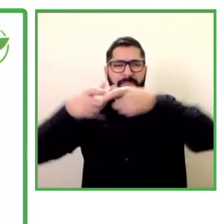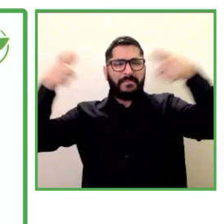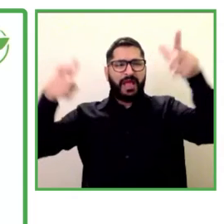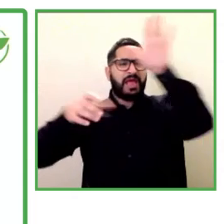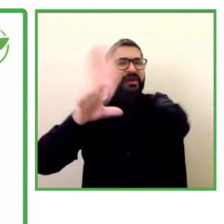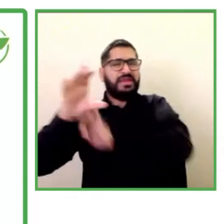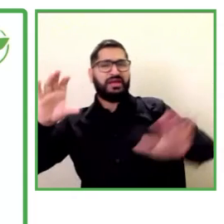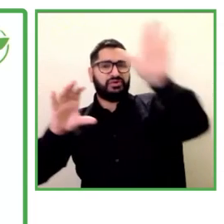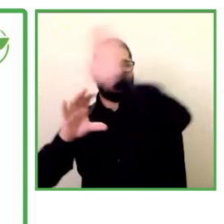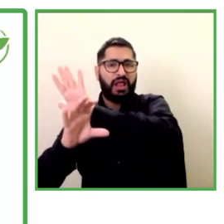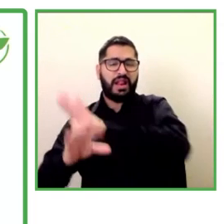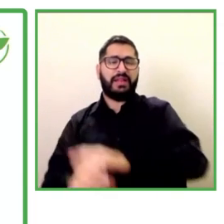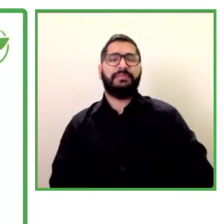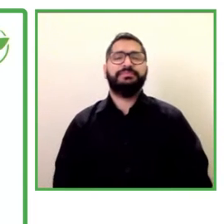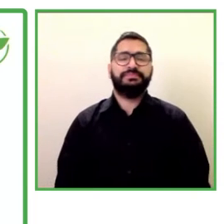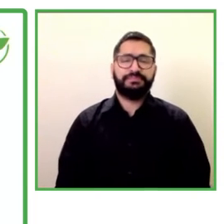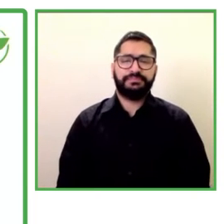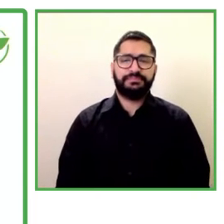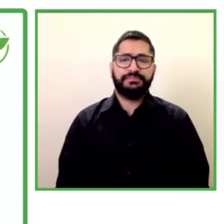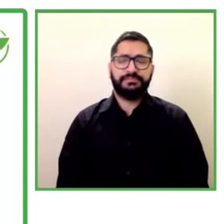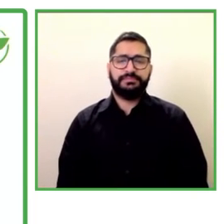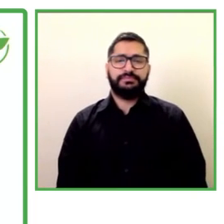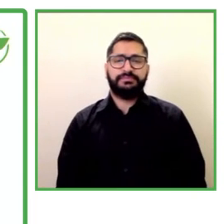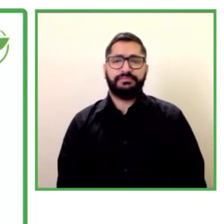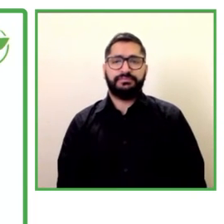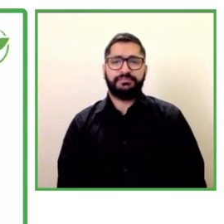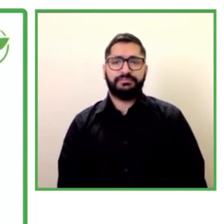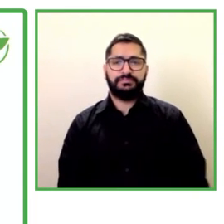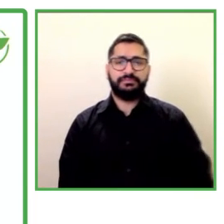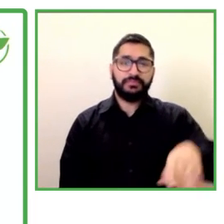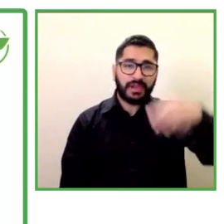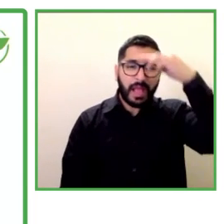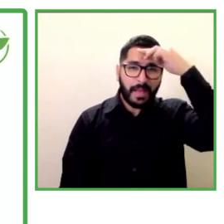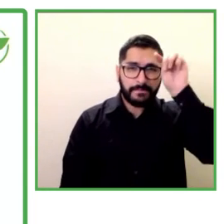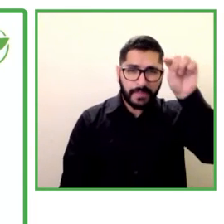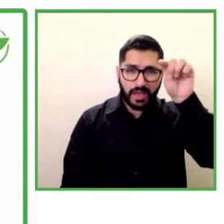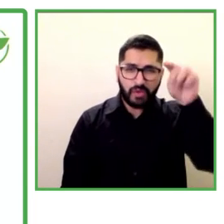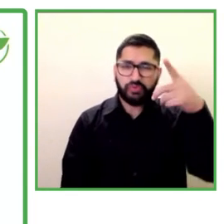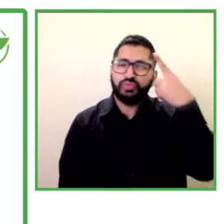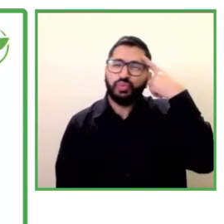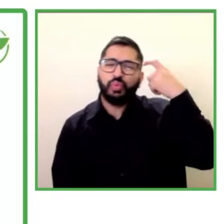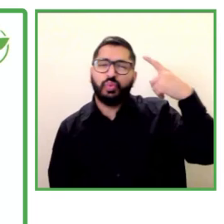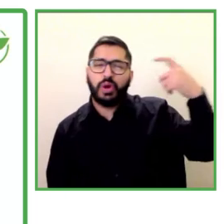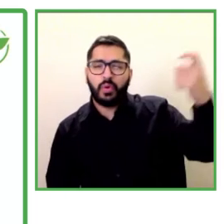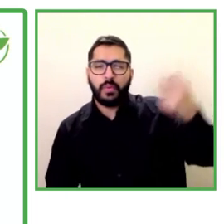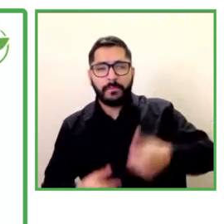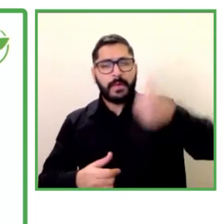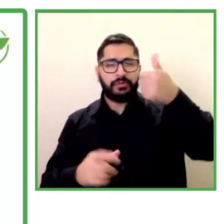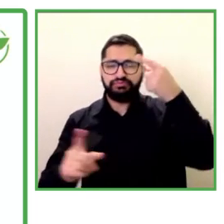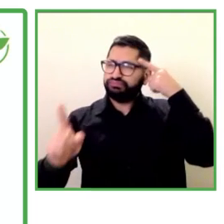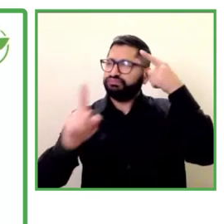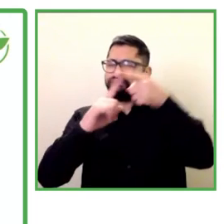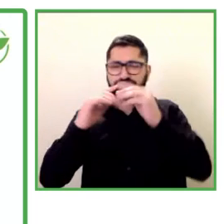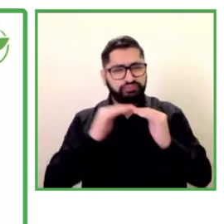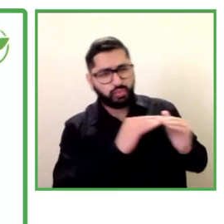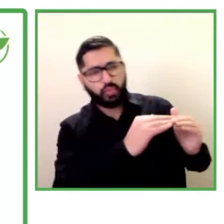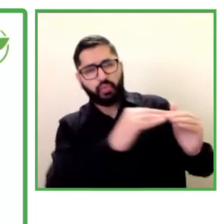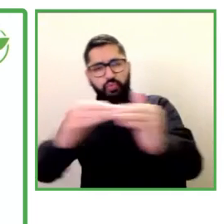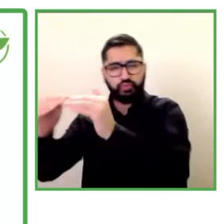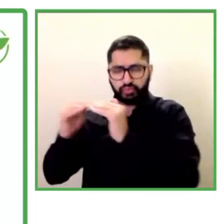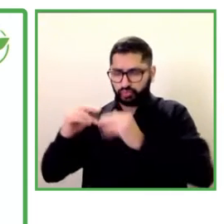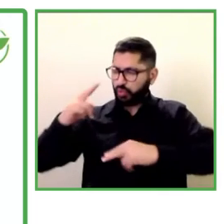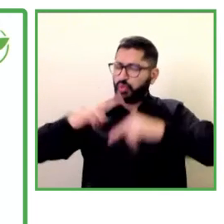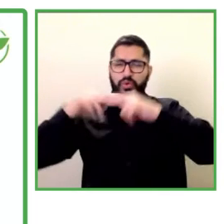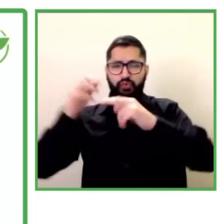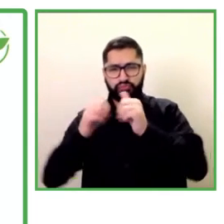el México de un sueño más justo, más humano, más incluyente. We want to have a better Mexico, but this is only going to be achieved